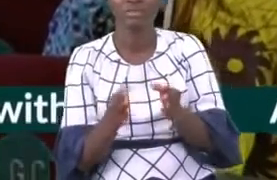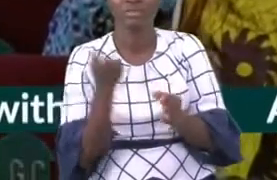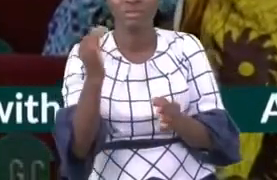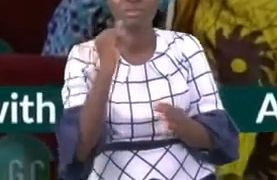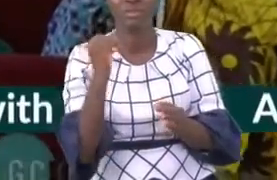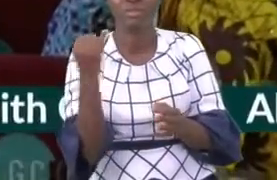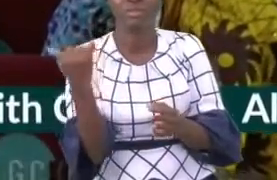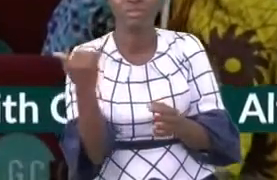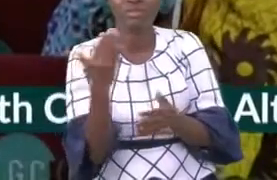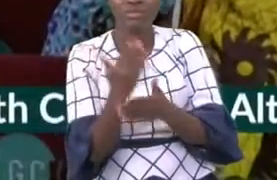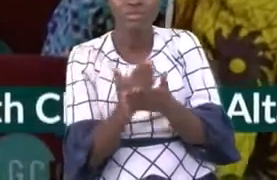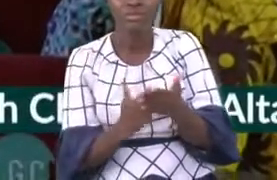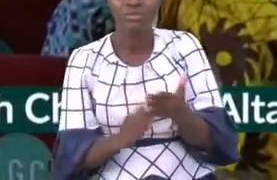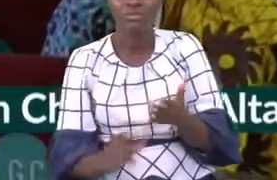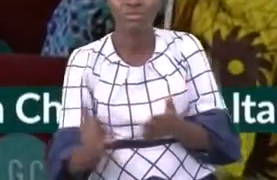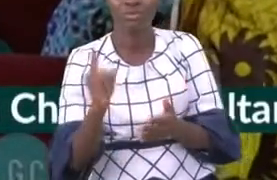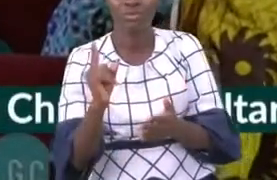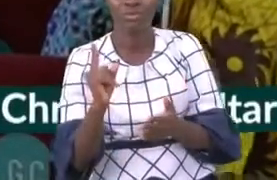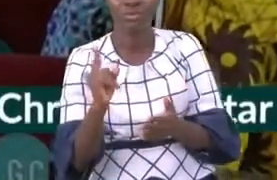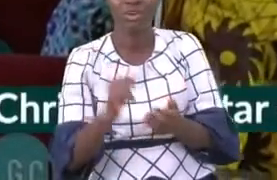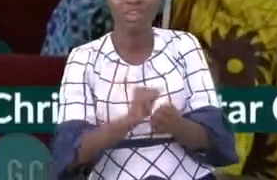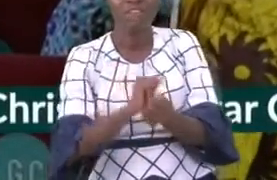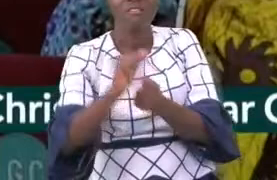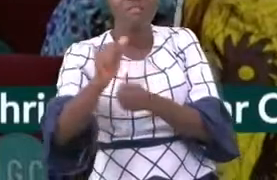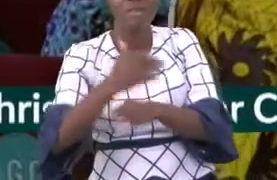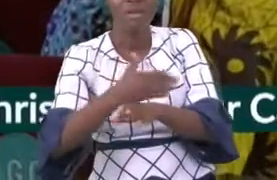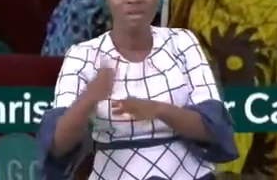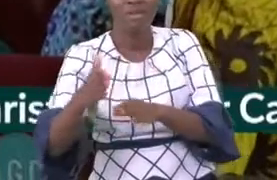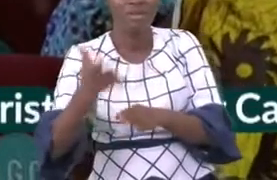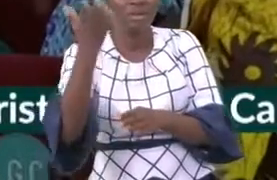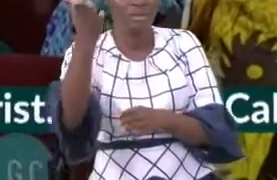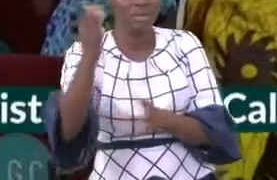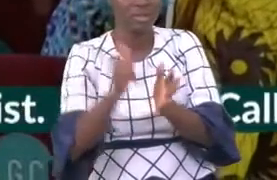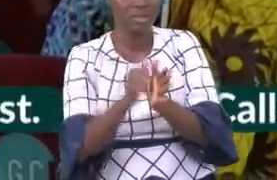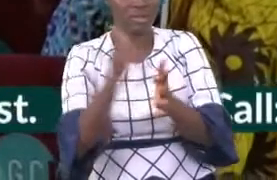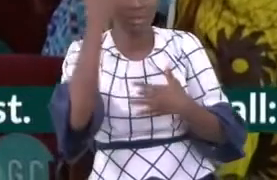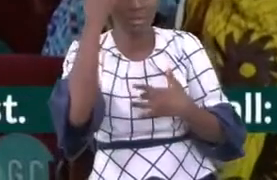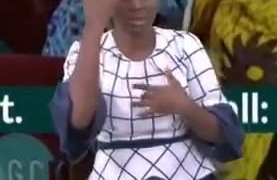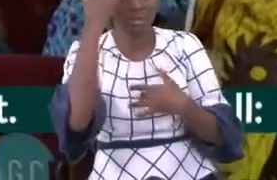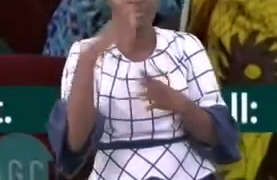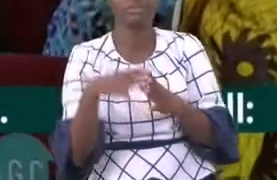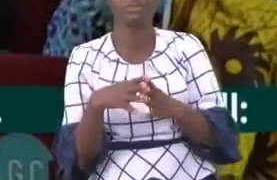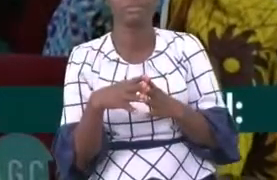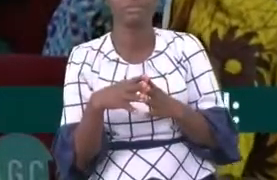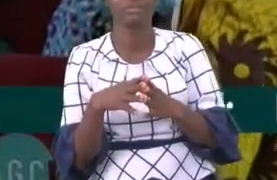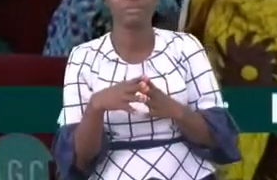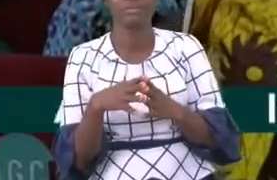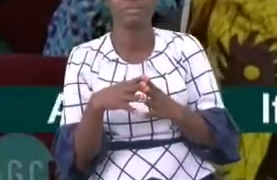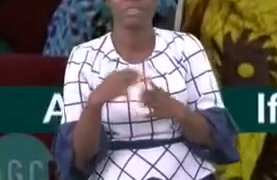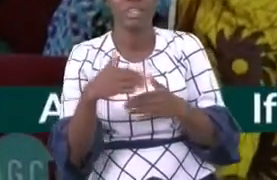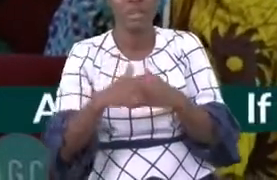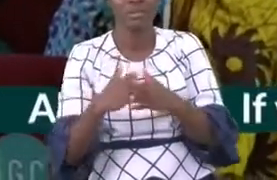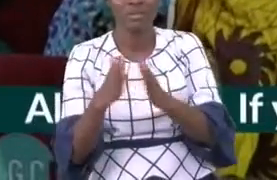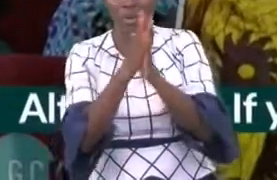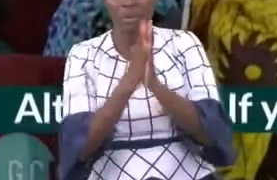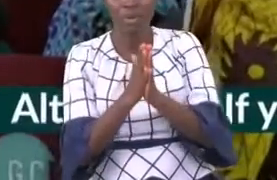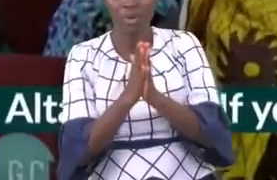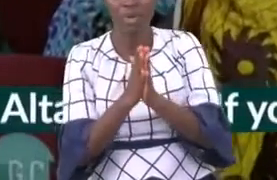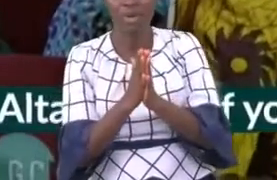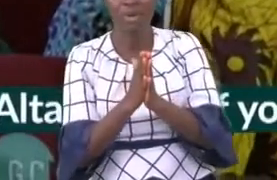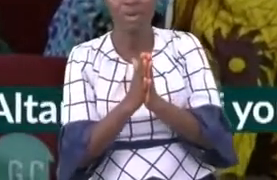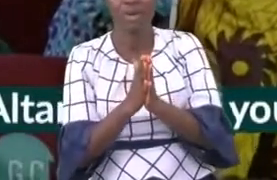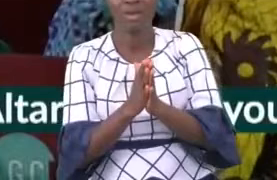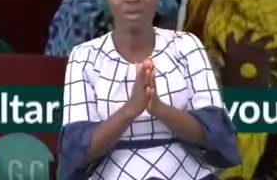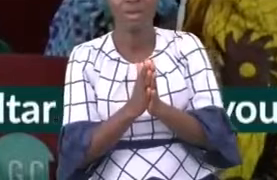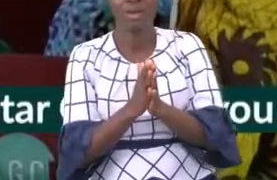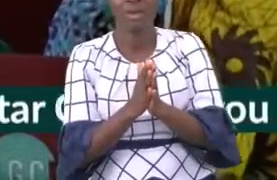And when prayers are done tonight, there'll be testimonies. You will testify. Start preparing